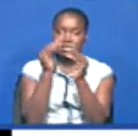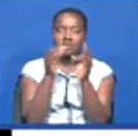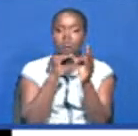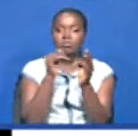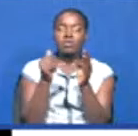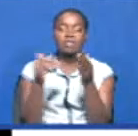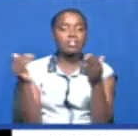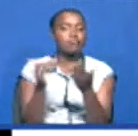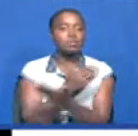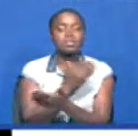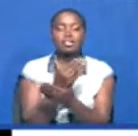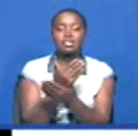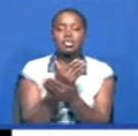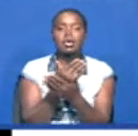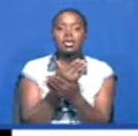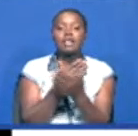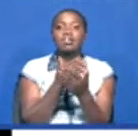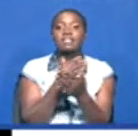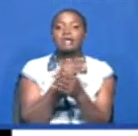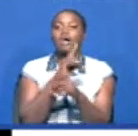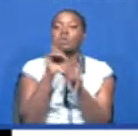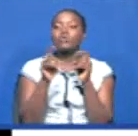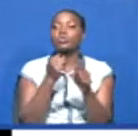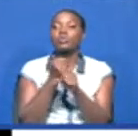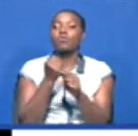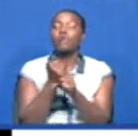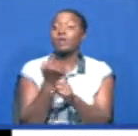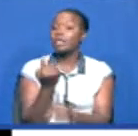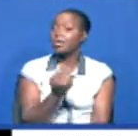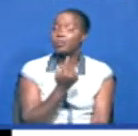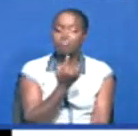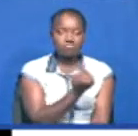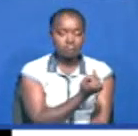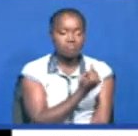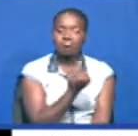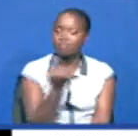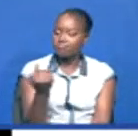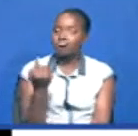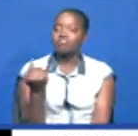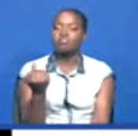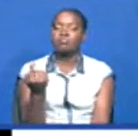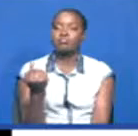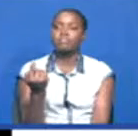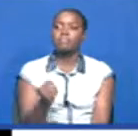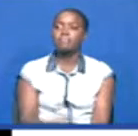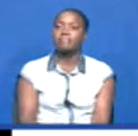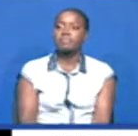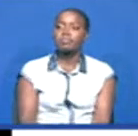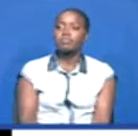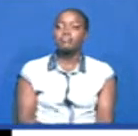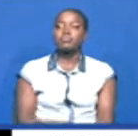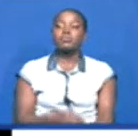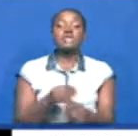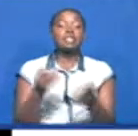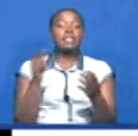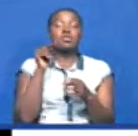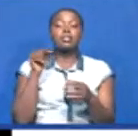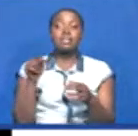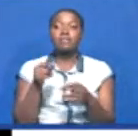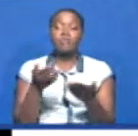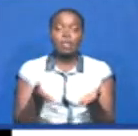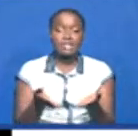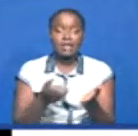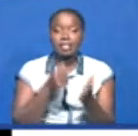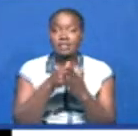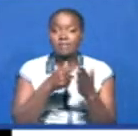eradicated, the whole question of working in silos. And therefore, in this fight